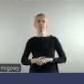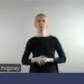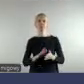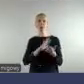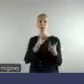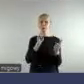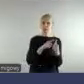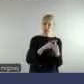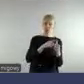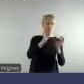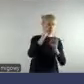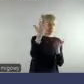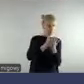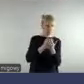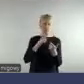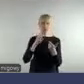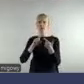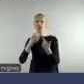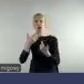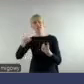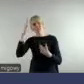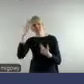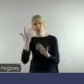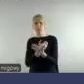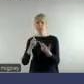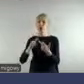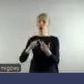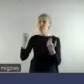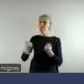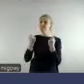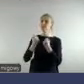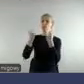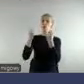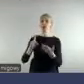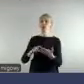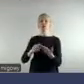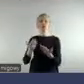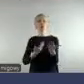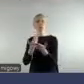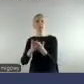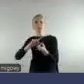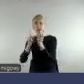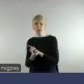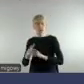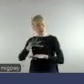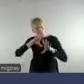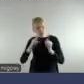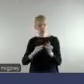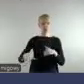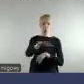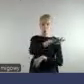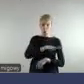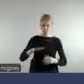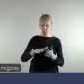take initiative and propose changes and measures on all these areas of responsibility. So I will